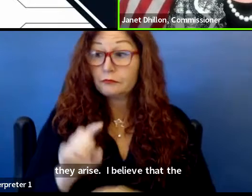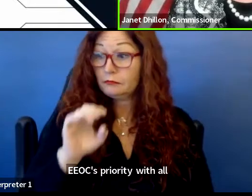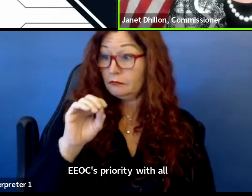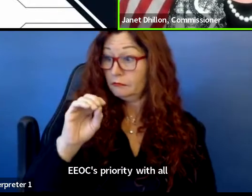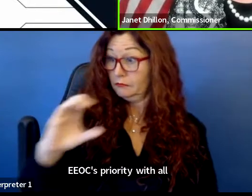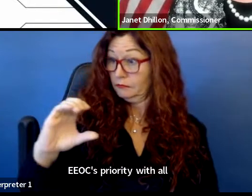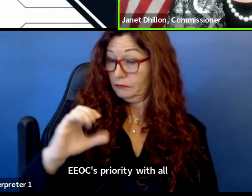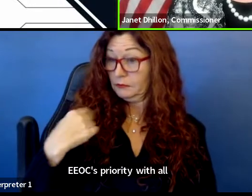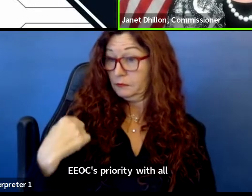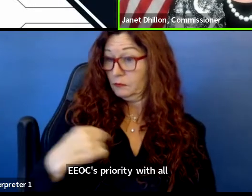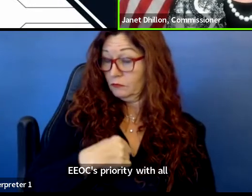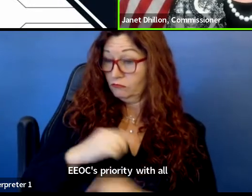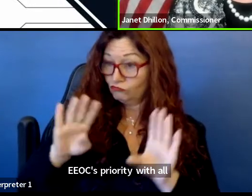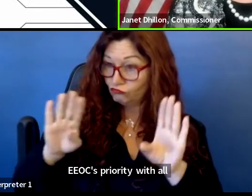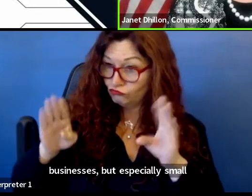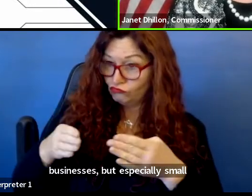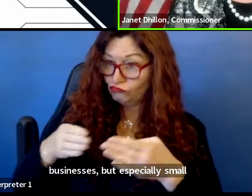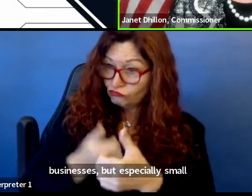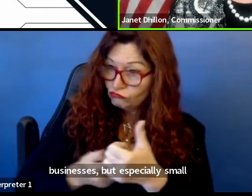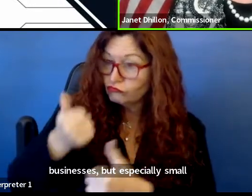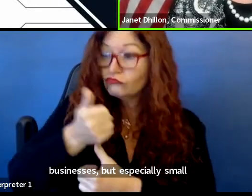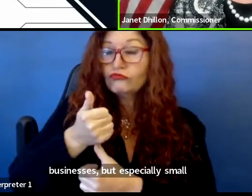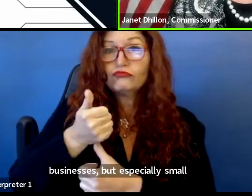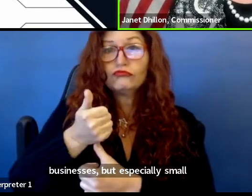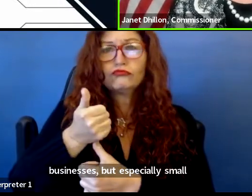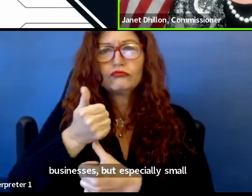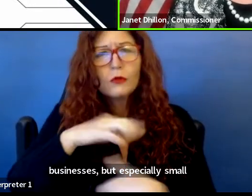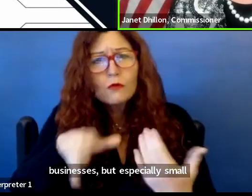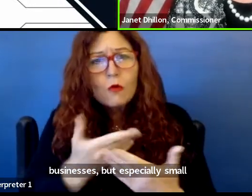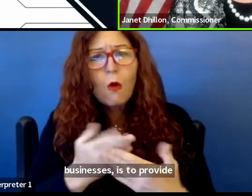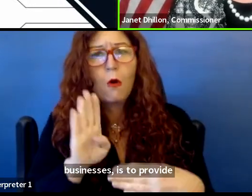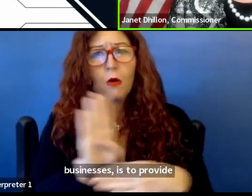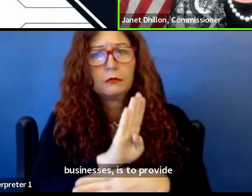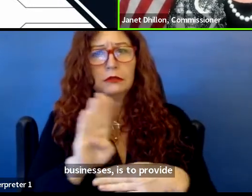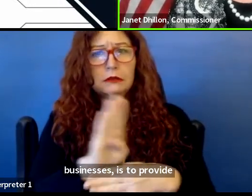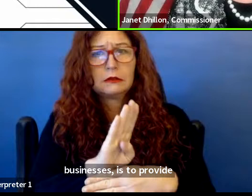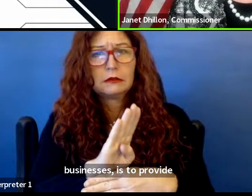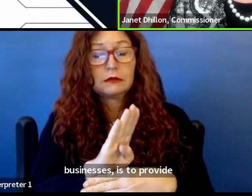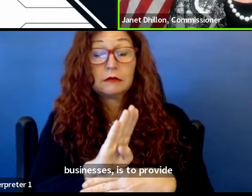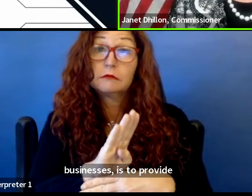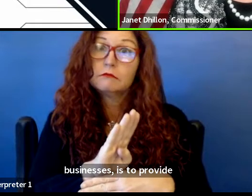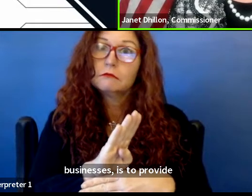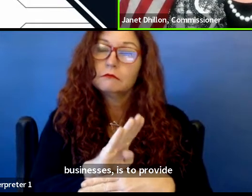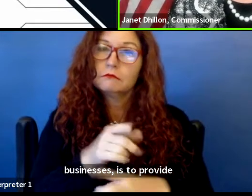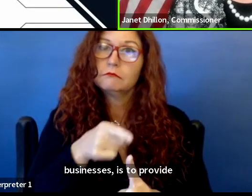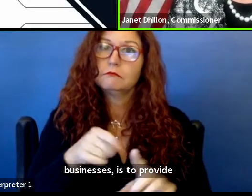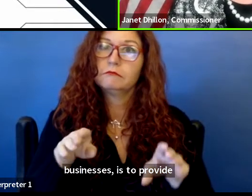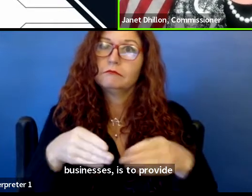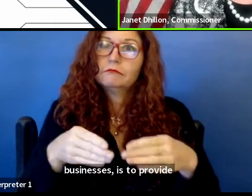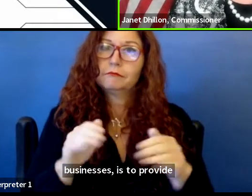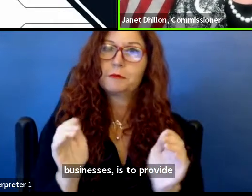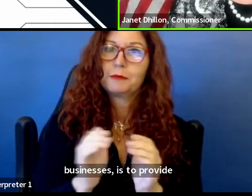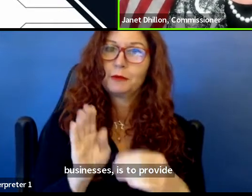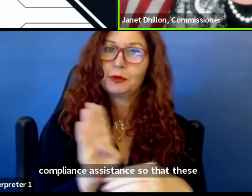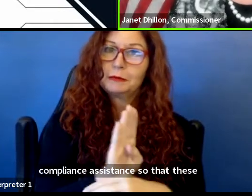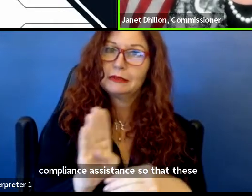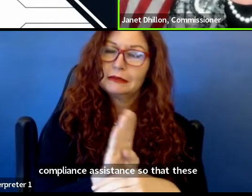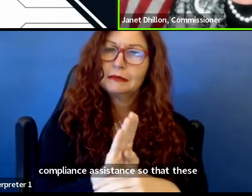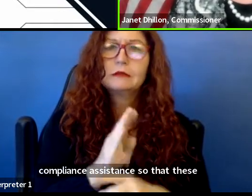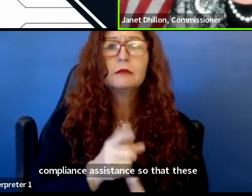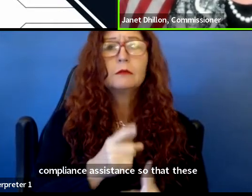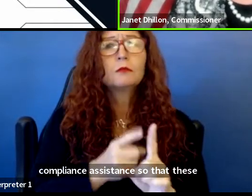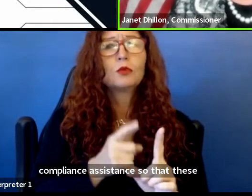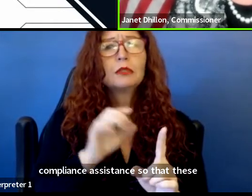businesses is to provide compliance assistance so that these organizations these employers have the